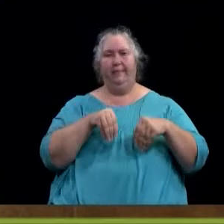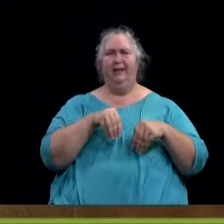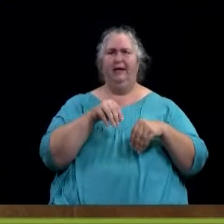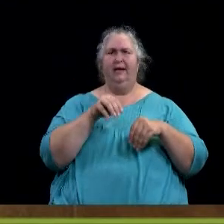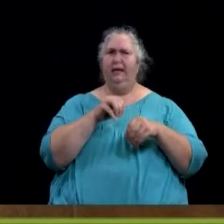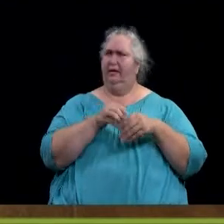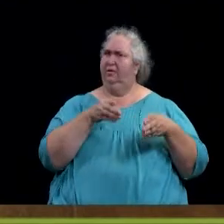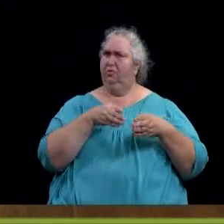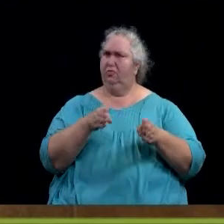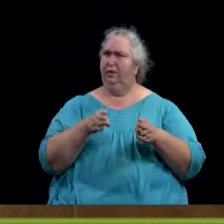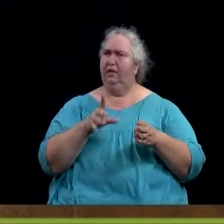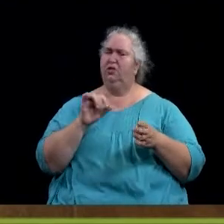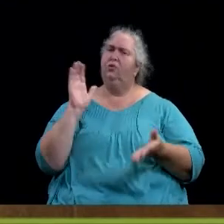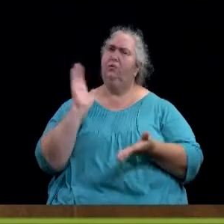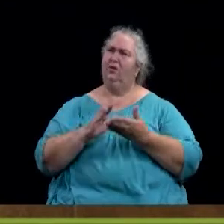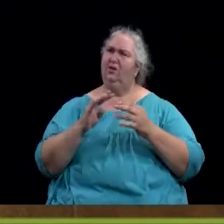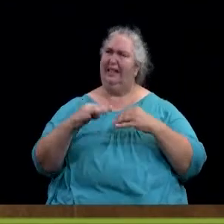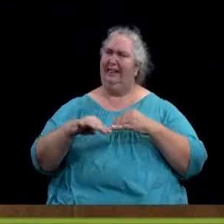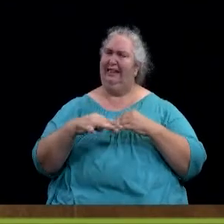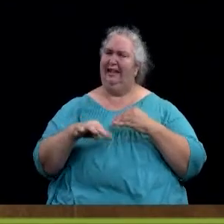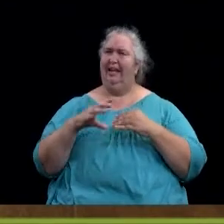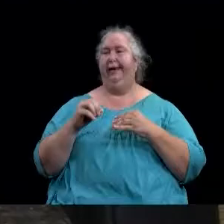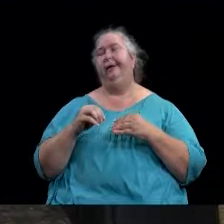in the future.